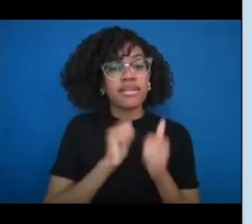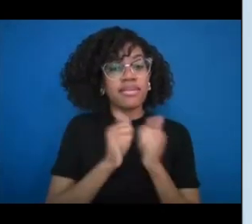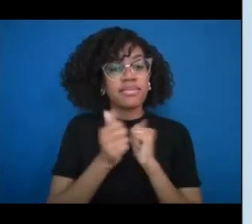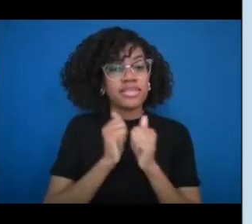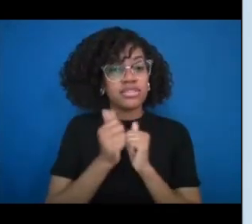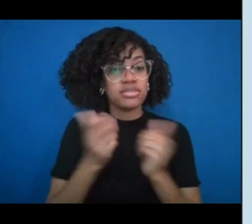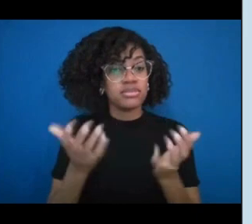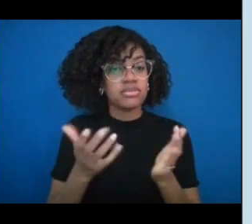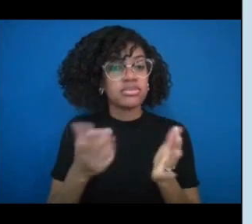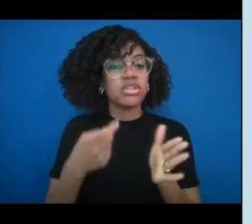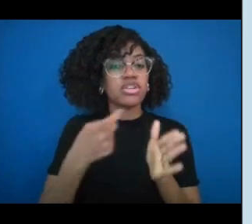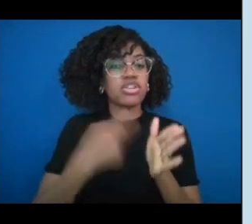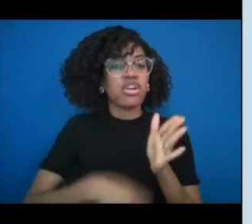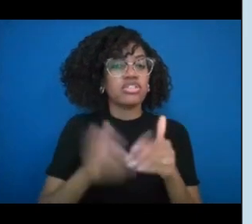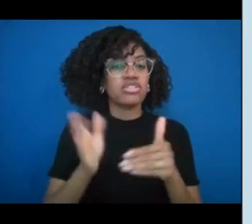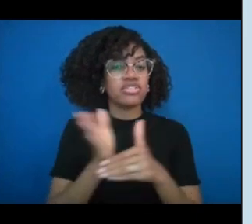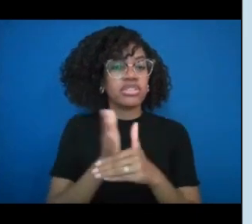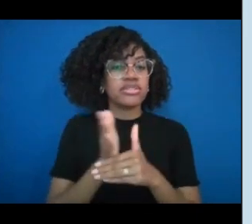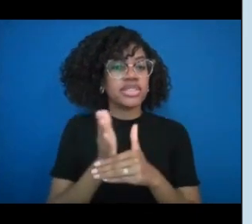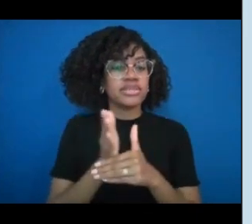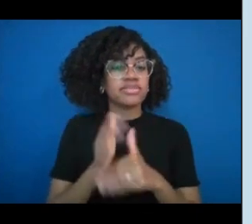cost sharing.